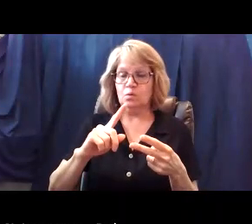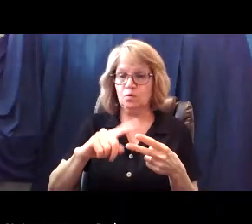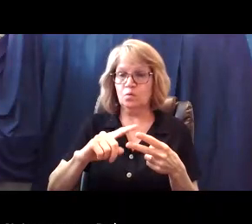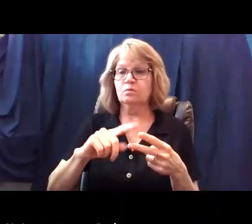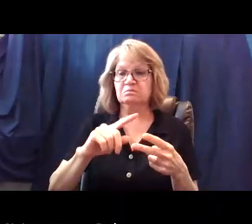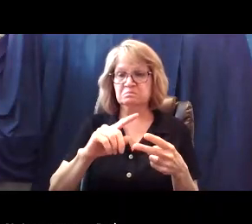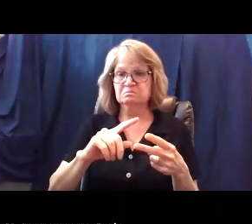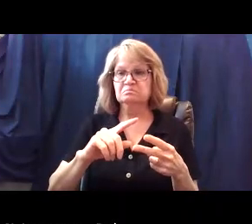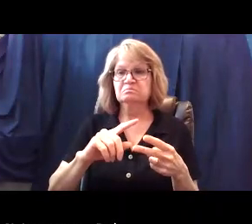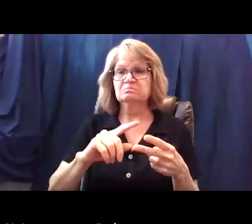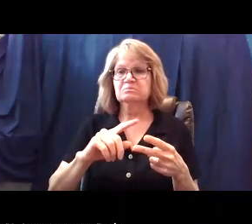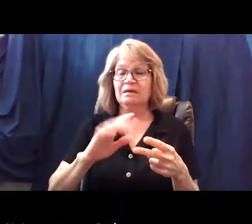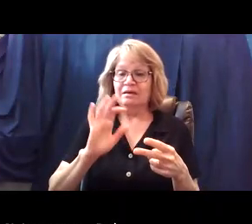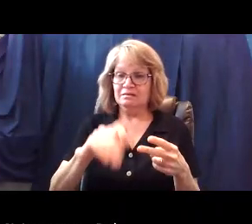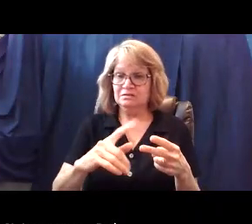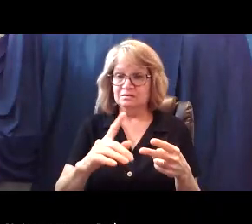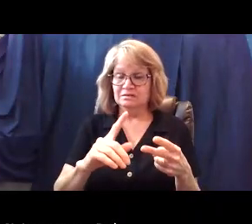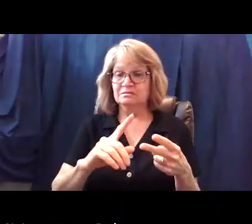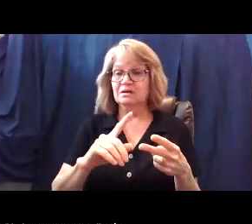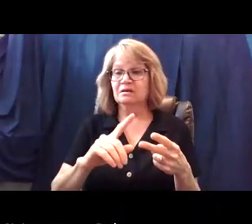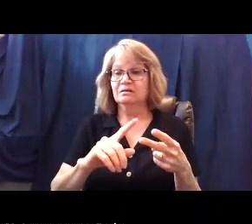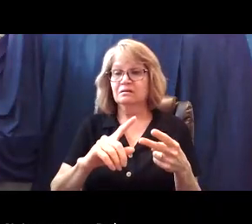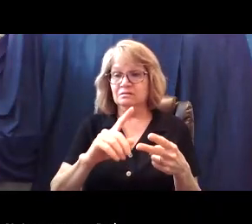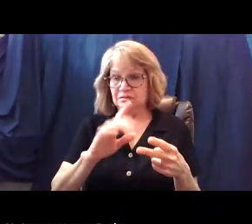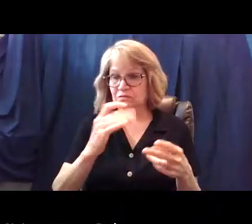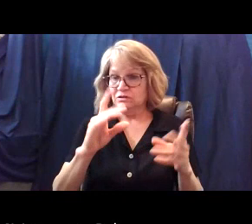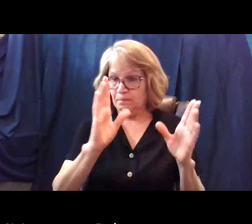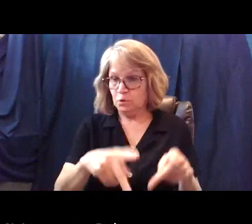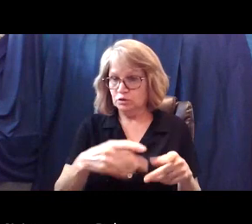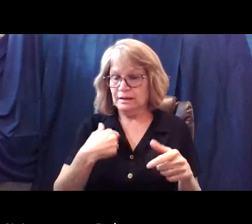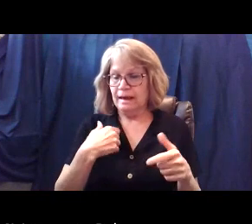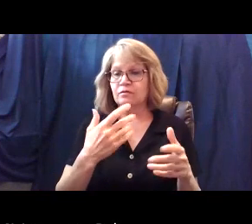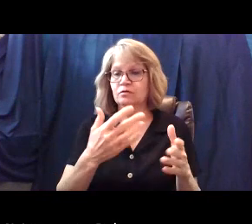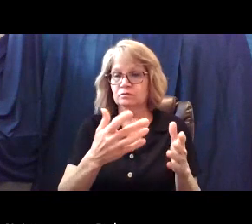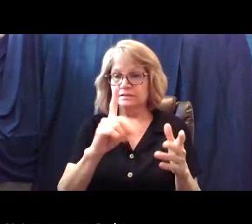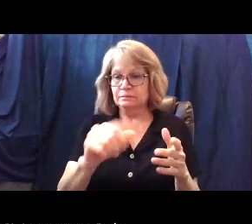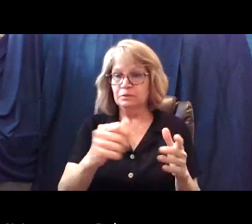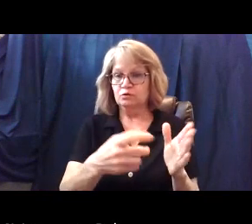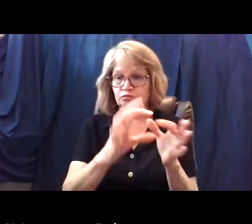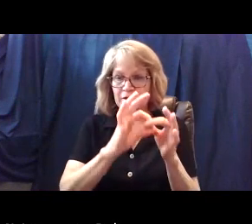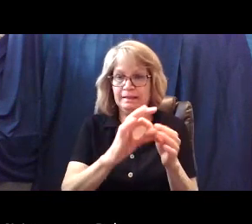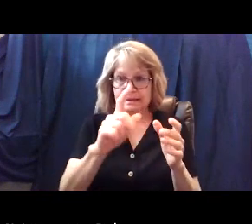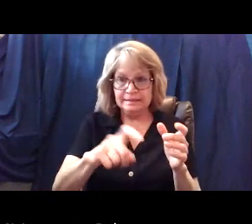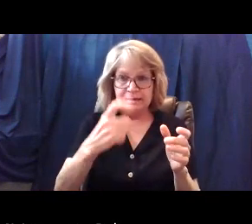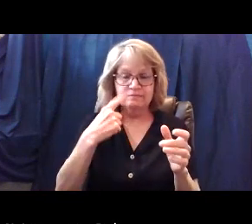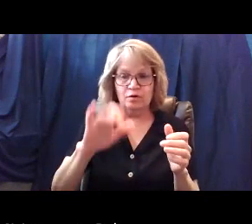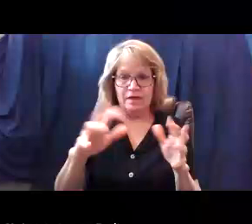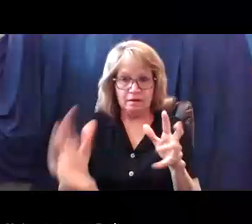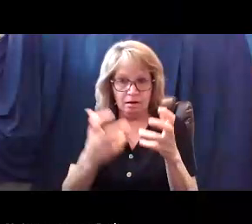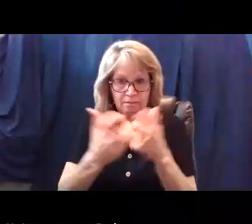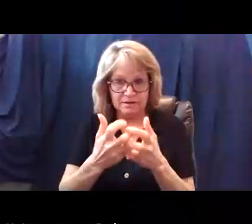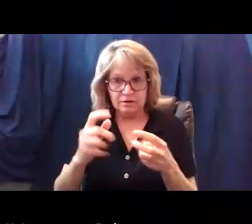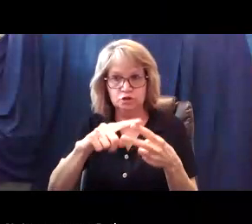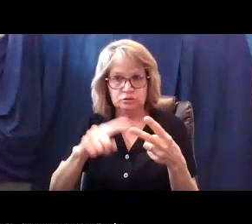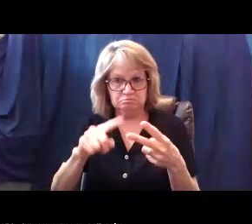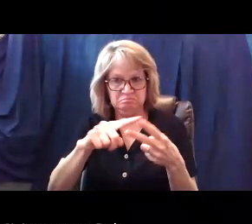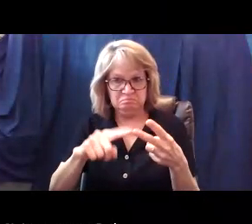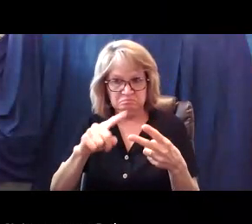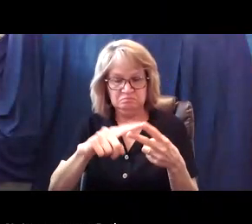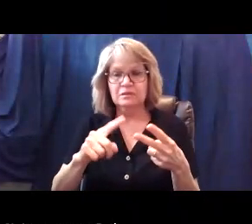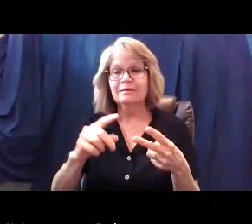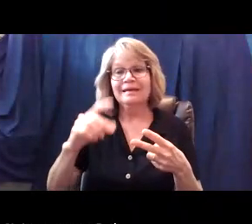establishes, does this person have a disability-related need for the accommodation that's being requested? So if the answers to both of these criteria are